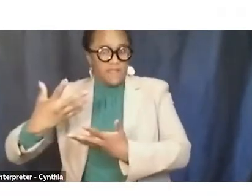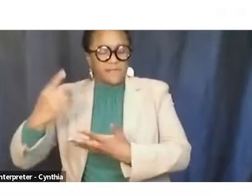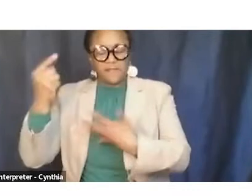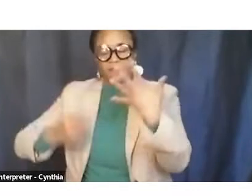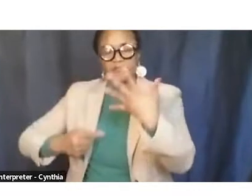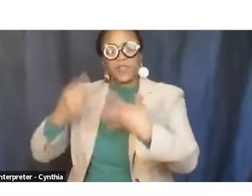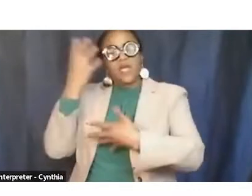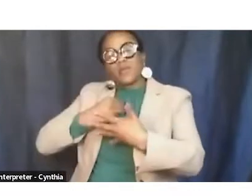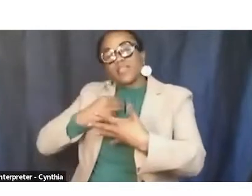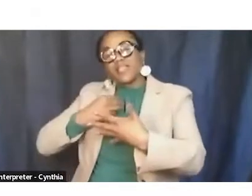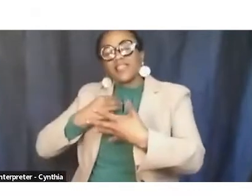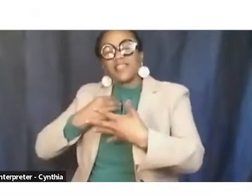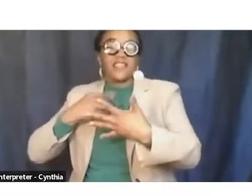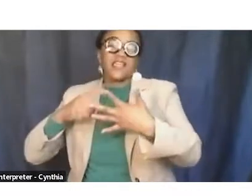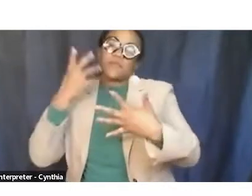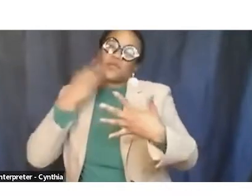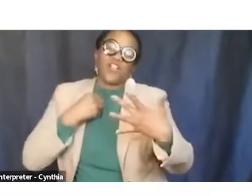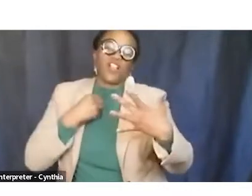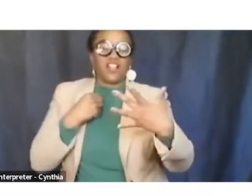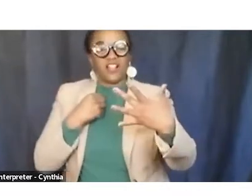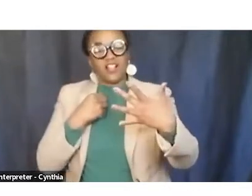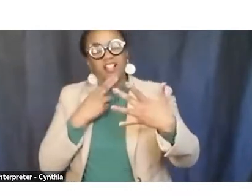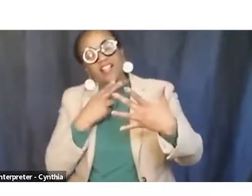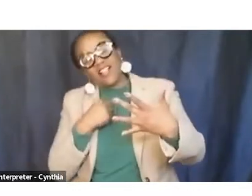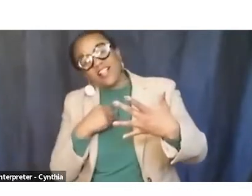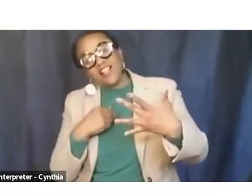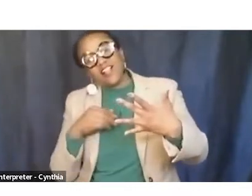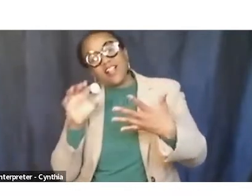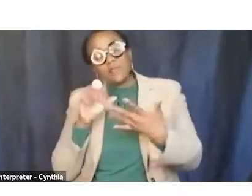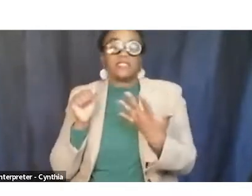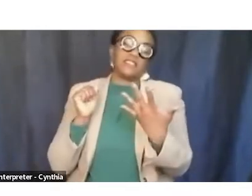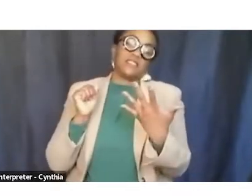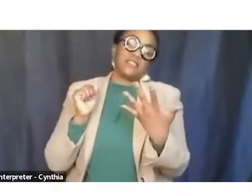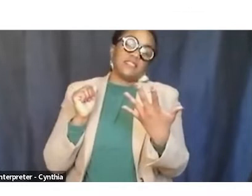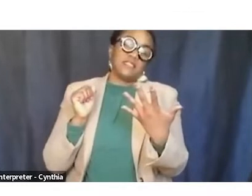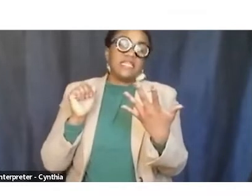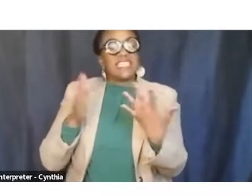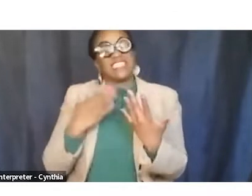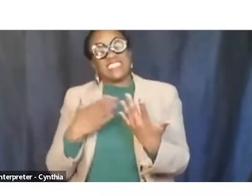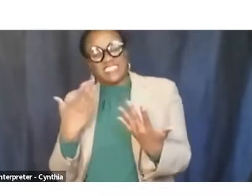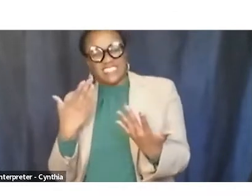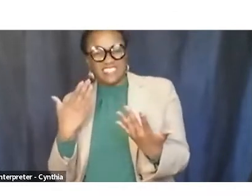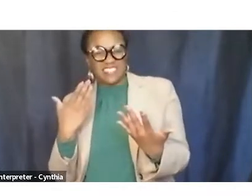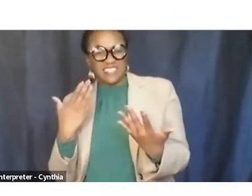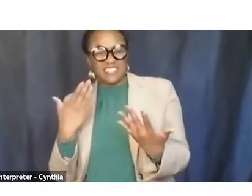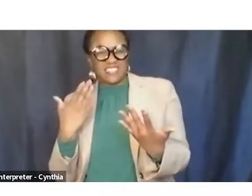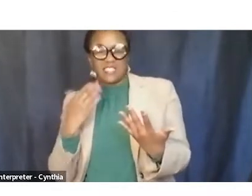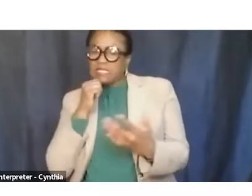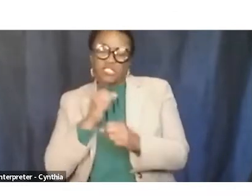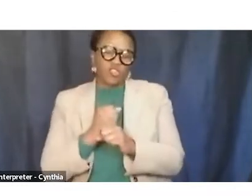So pretty, so beautiful, so mean, so easy, so